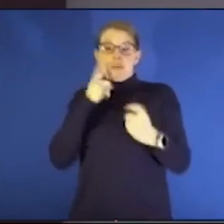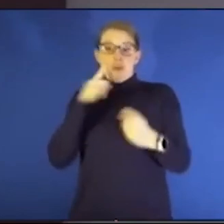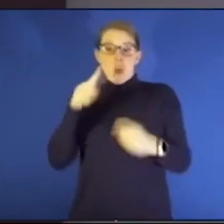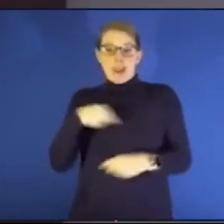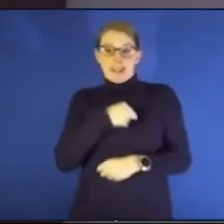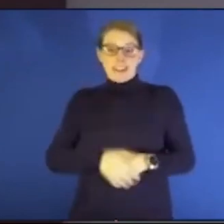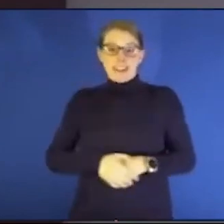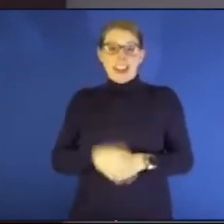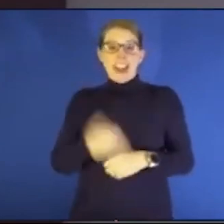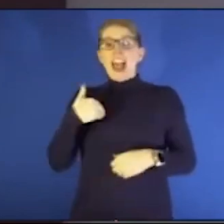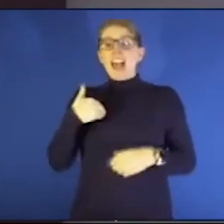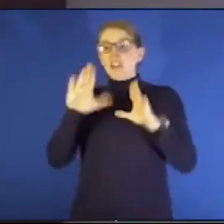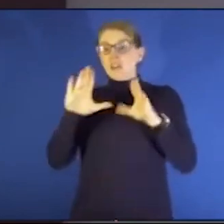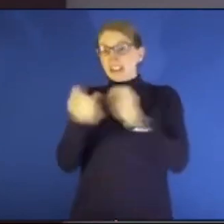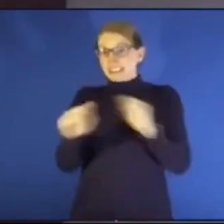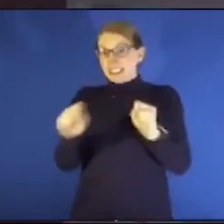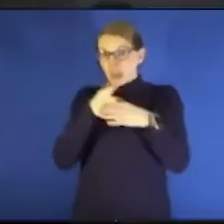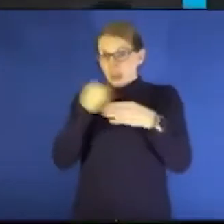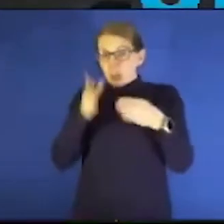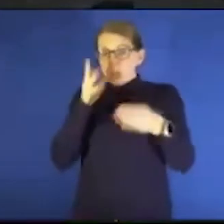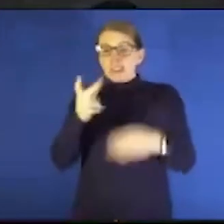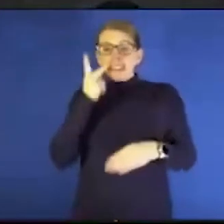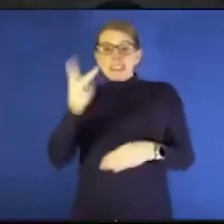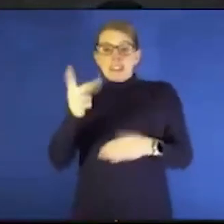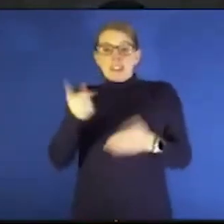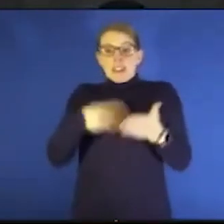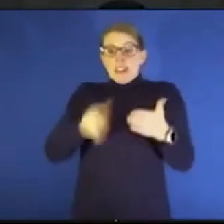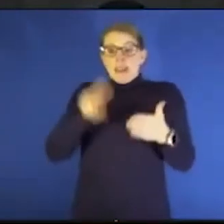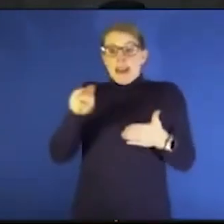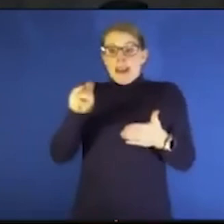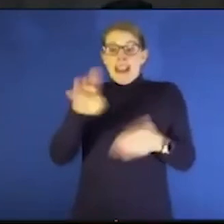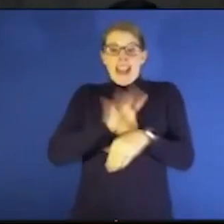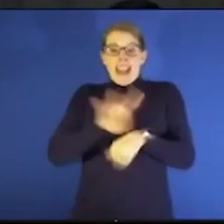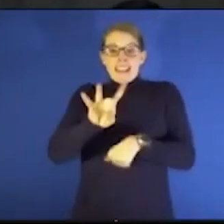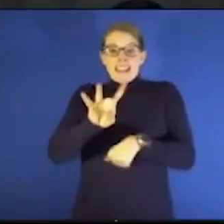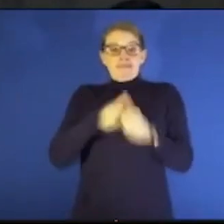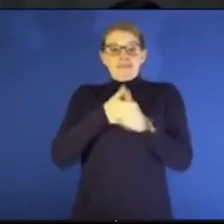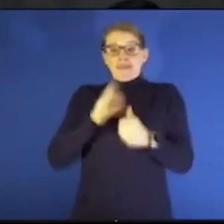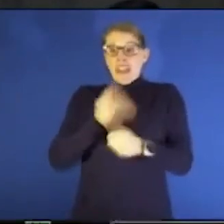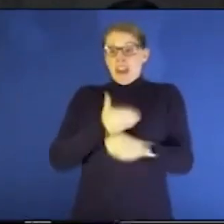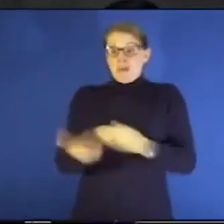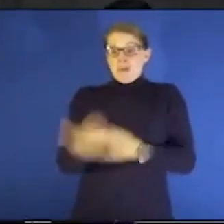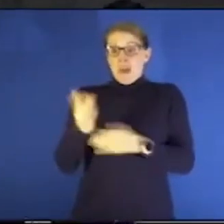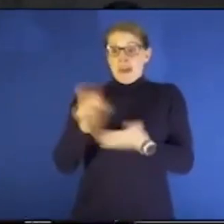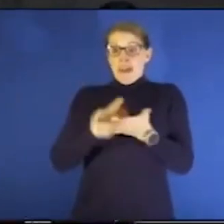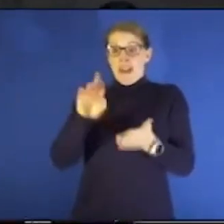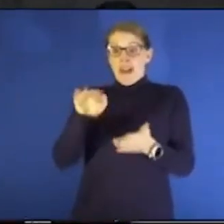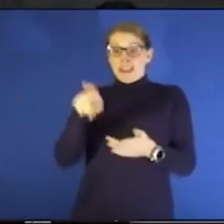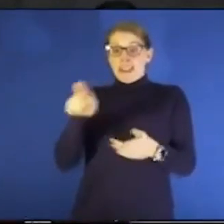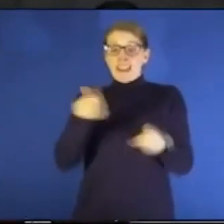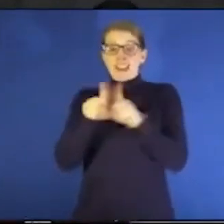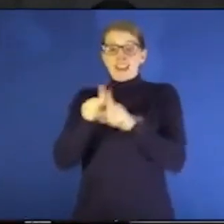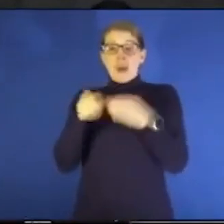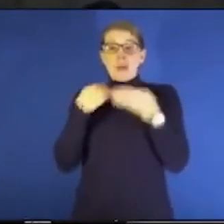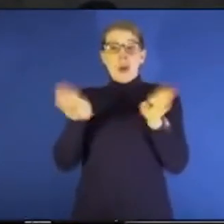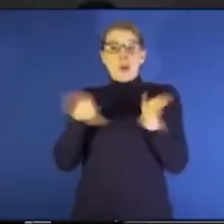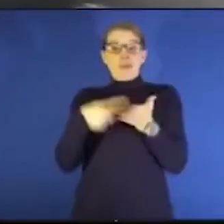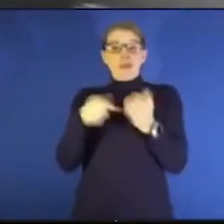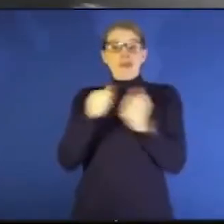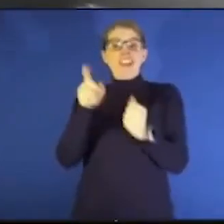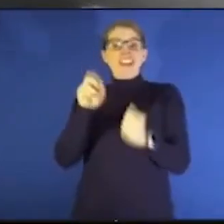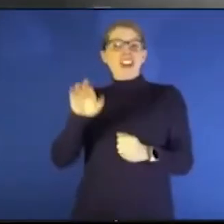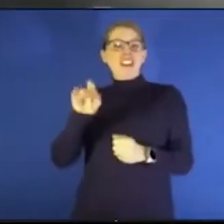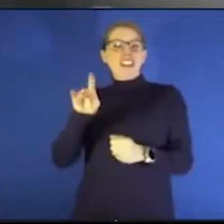safe weekend, and we'll see you back here Monday at 8. Subscribe to our morning medical update and open mics with Dr. Stites